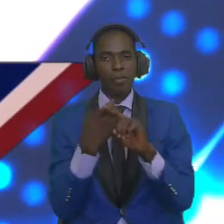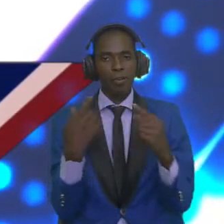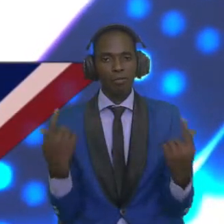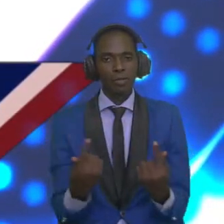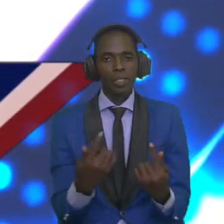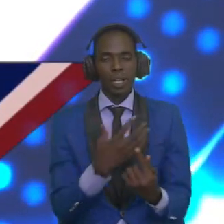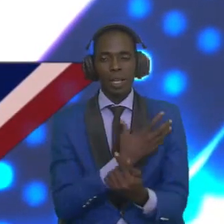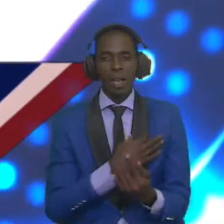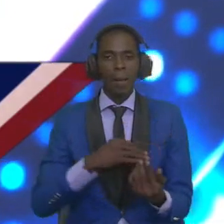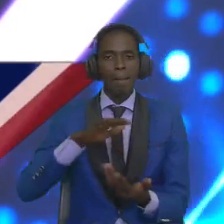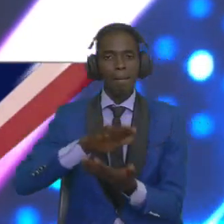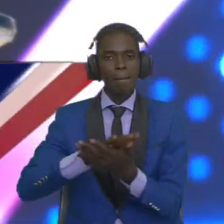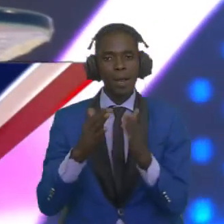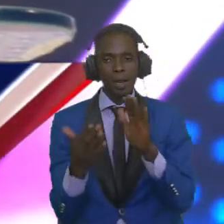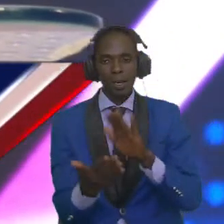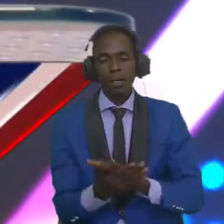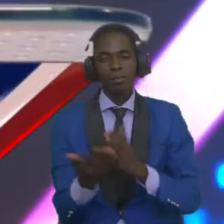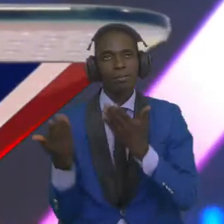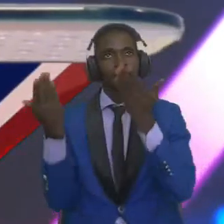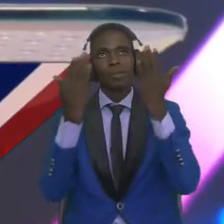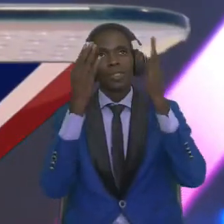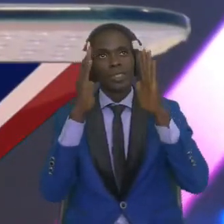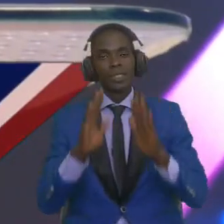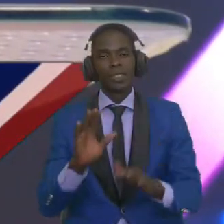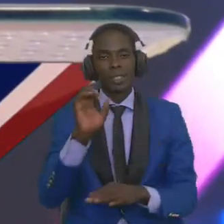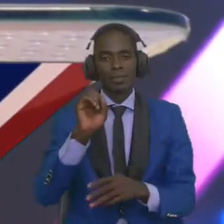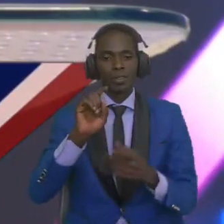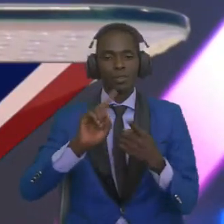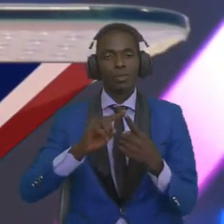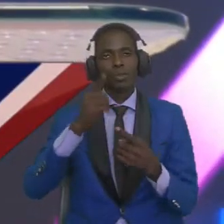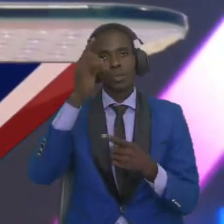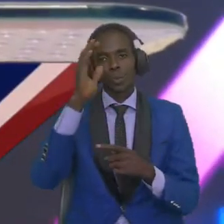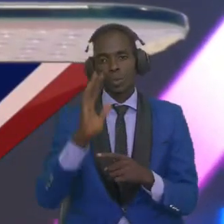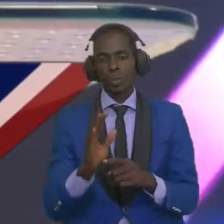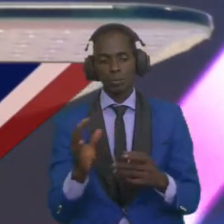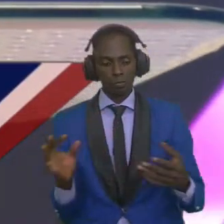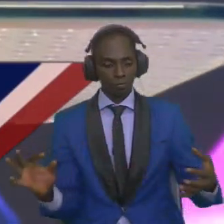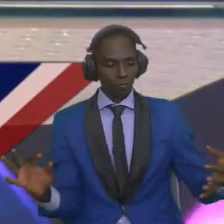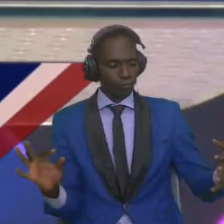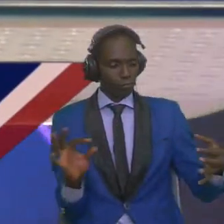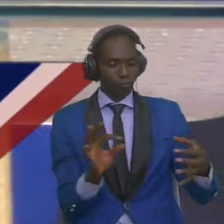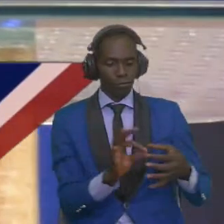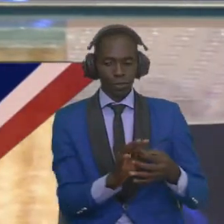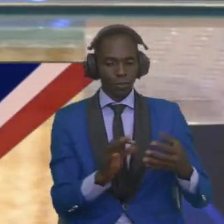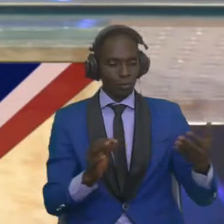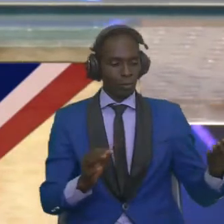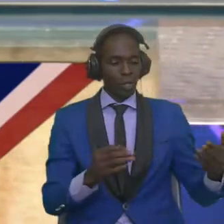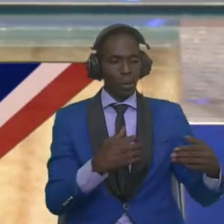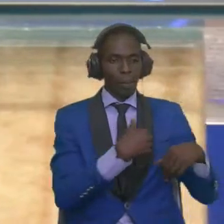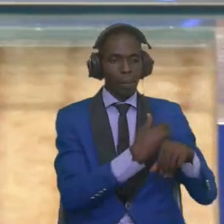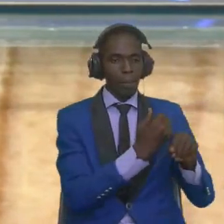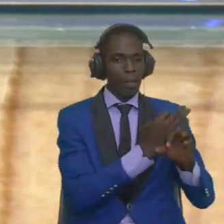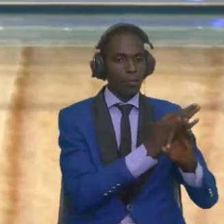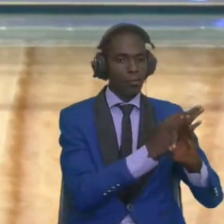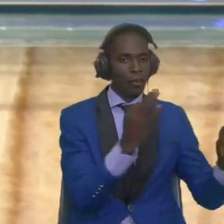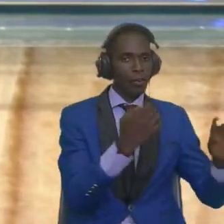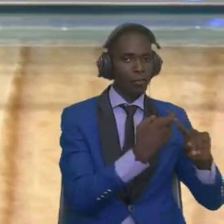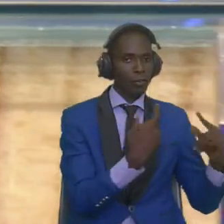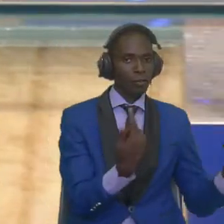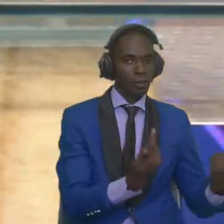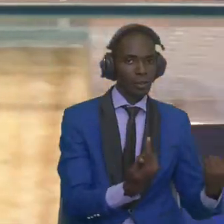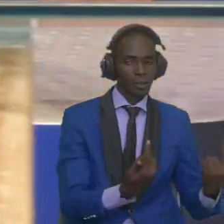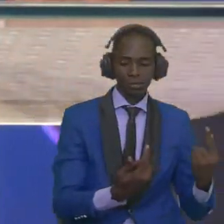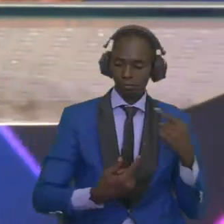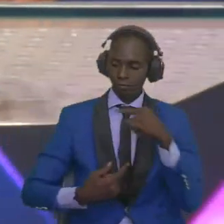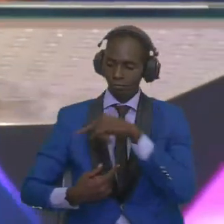and become servants to God. Join those two things together. Made free from sin, and then